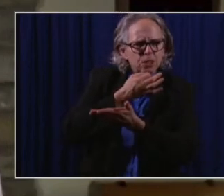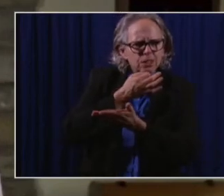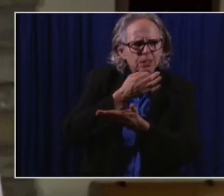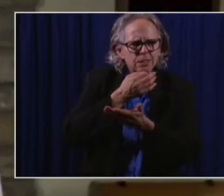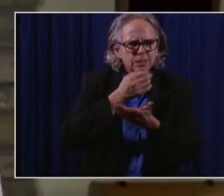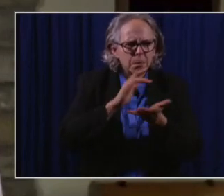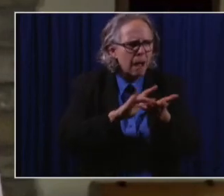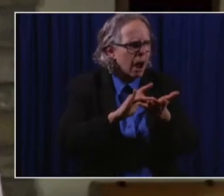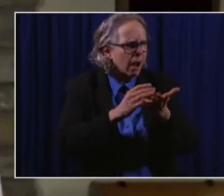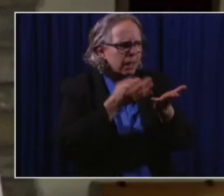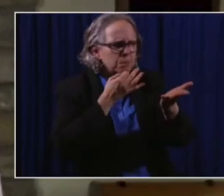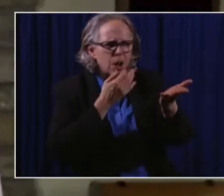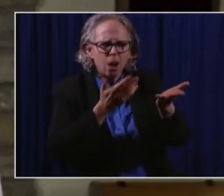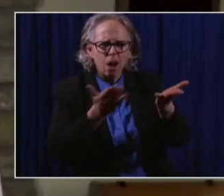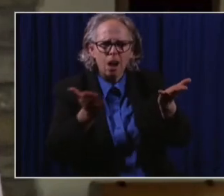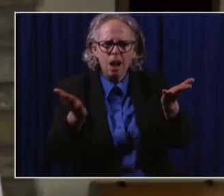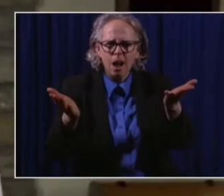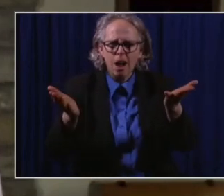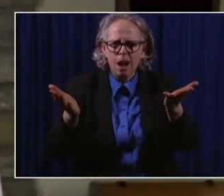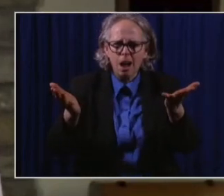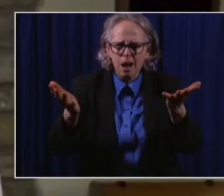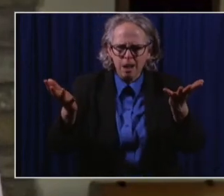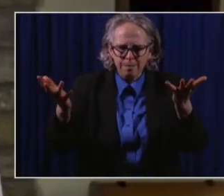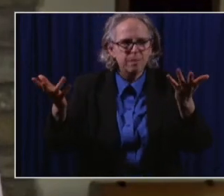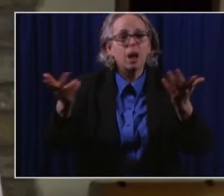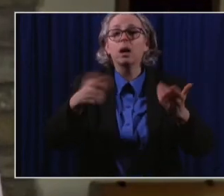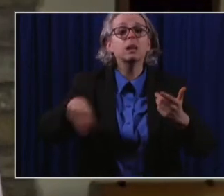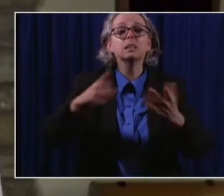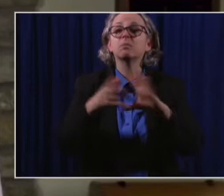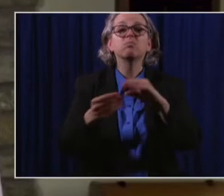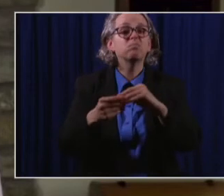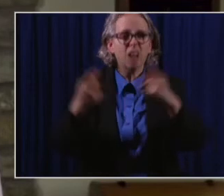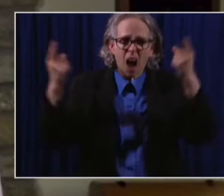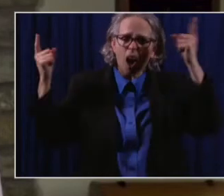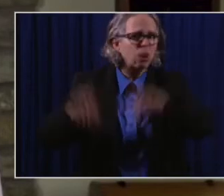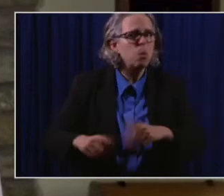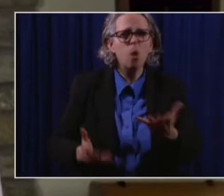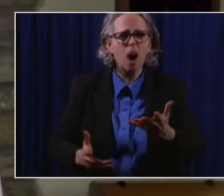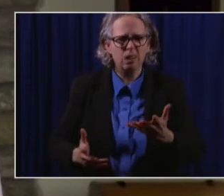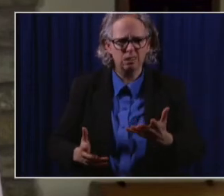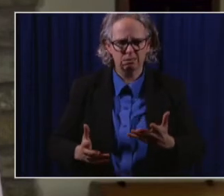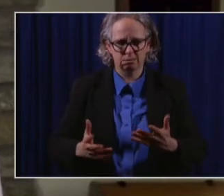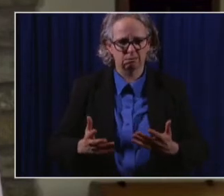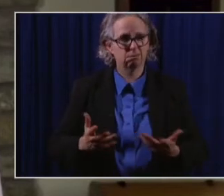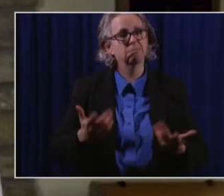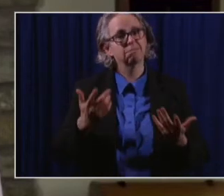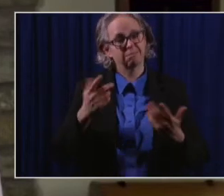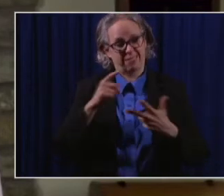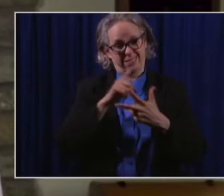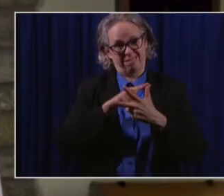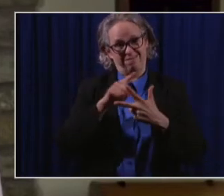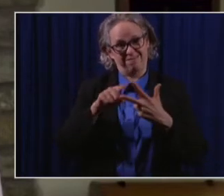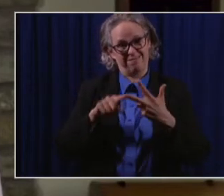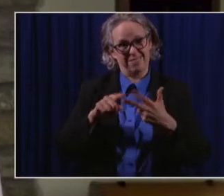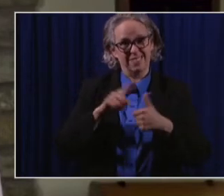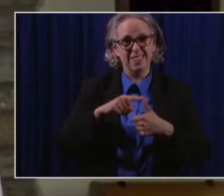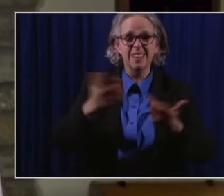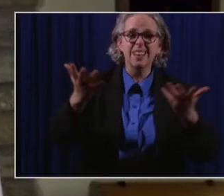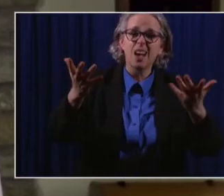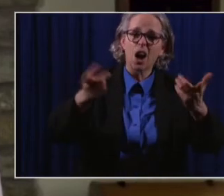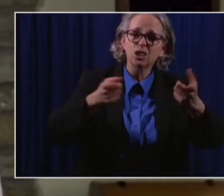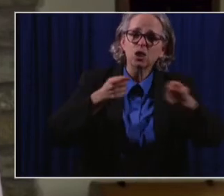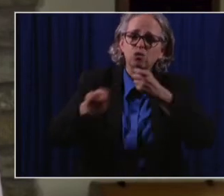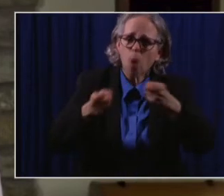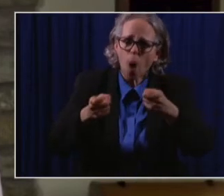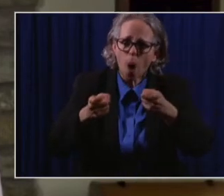over, about the things that we can do that can keep this virus down. And